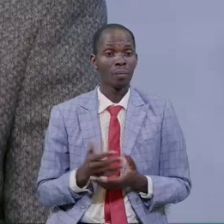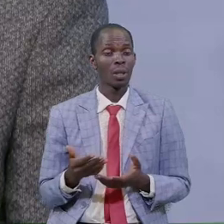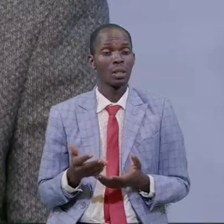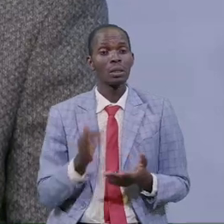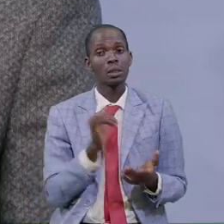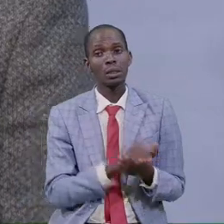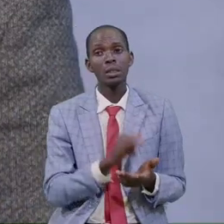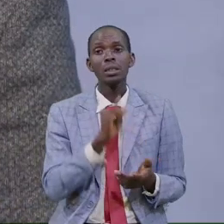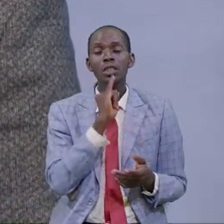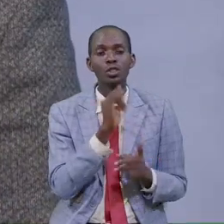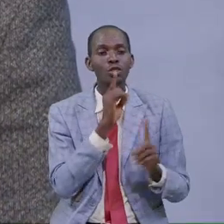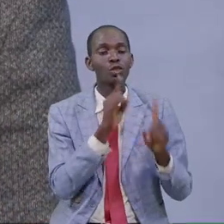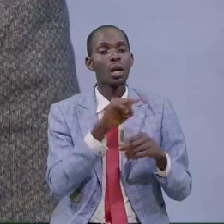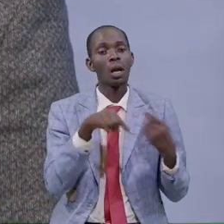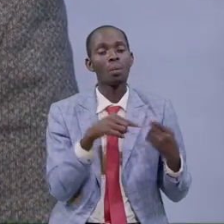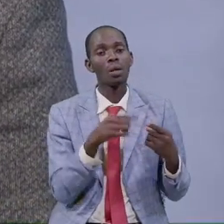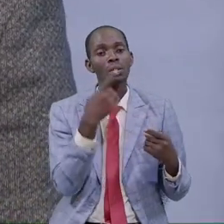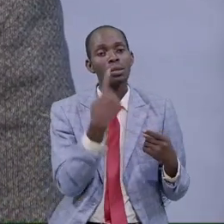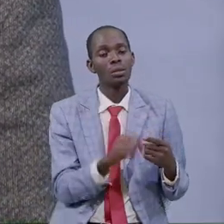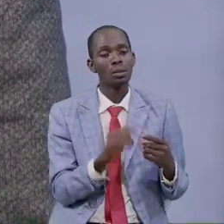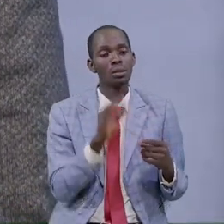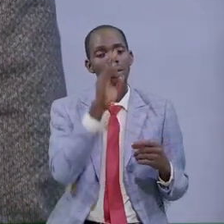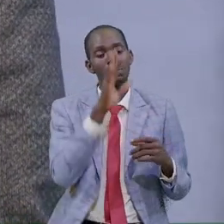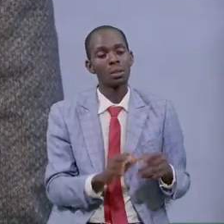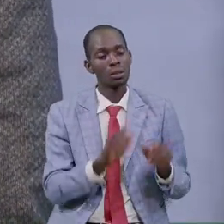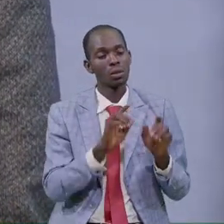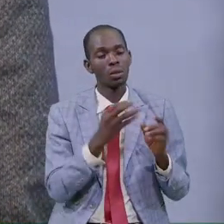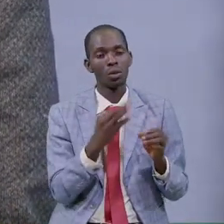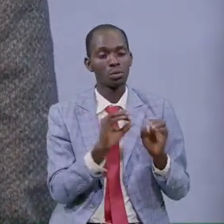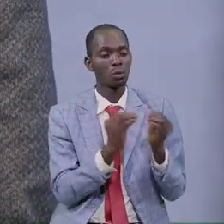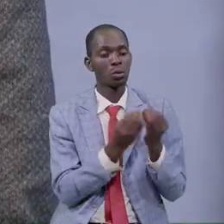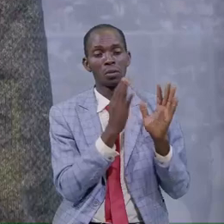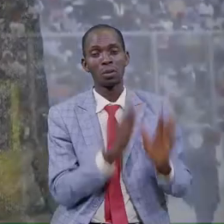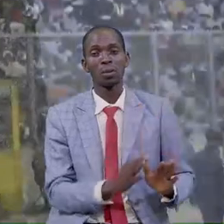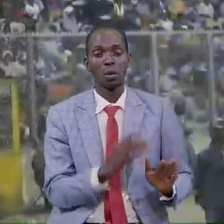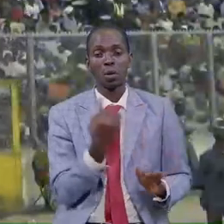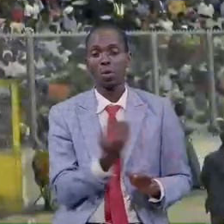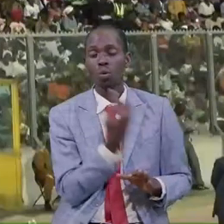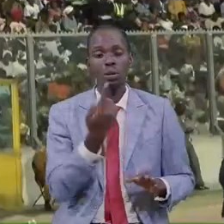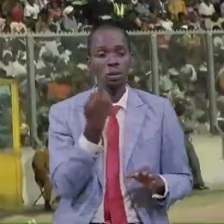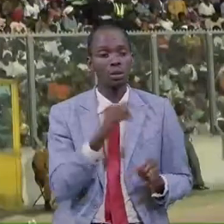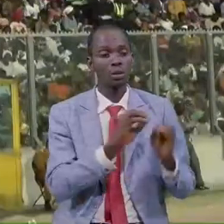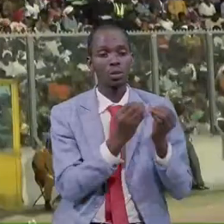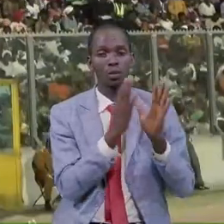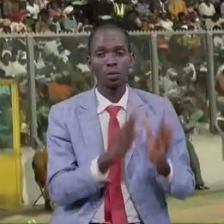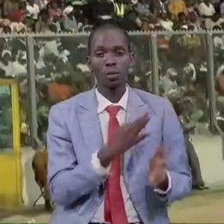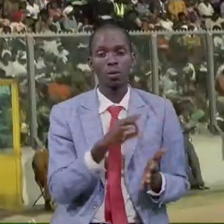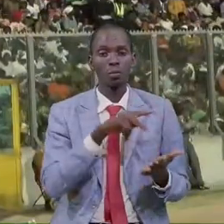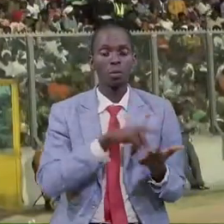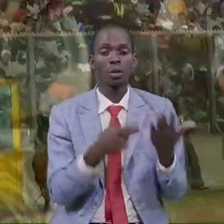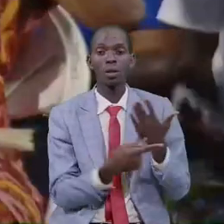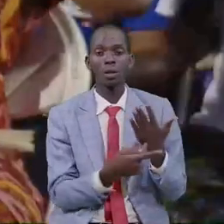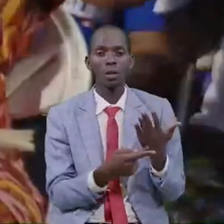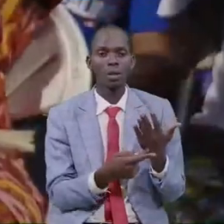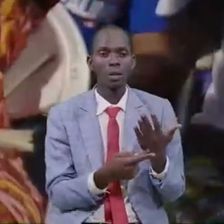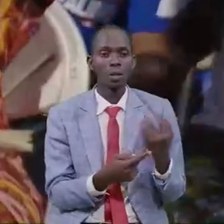convener. Cela parle de l'organisateur de Disiki. Only the convener? Seulement l'organisateur? Who else? Qui